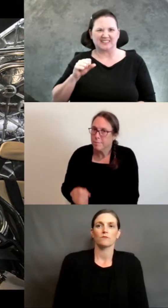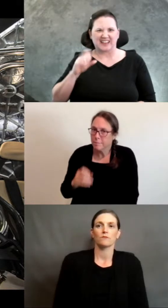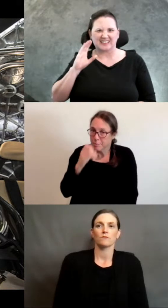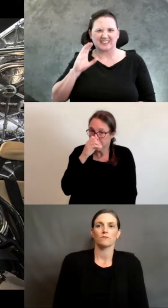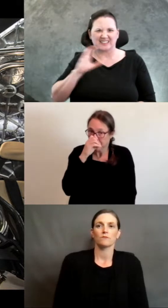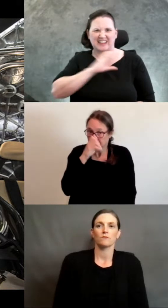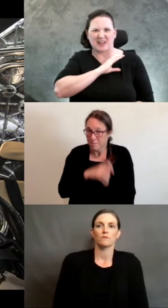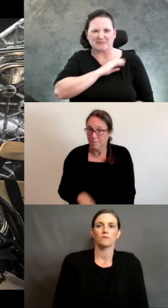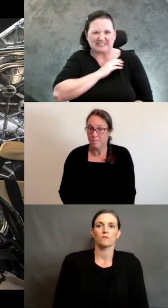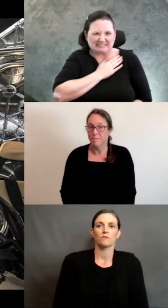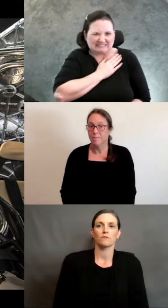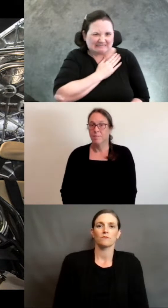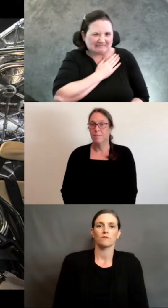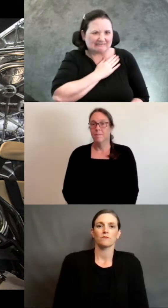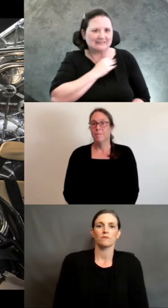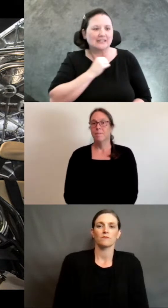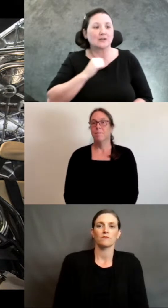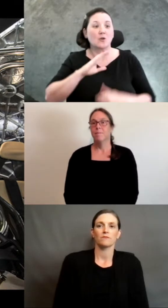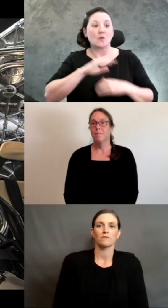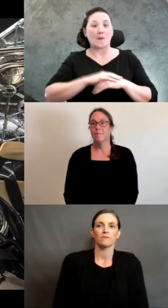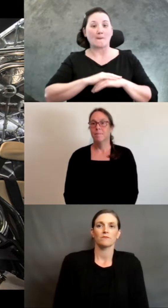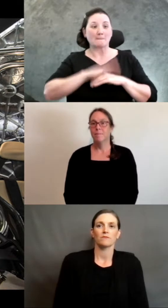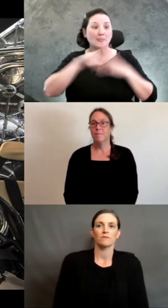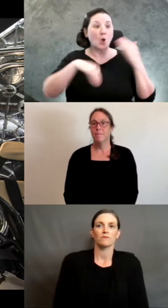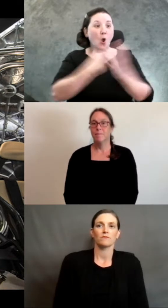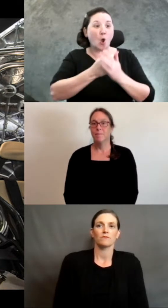All accessibility channels are clear and transmitting.